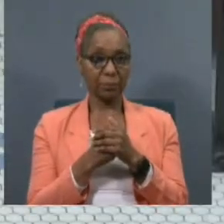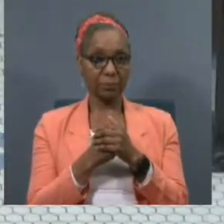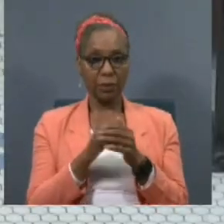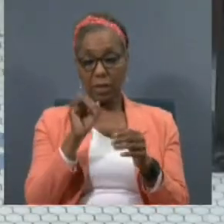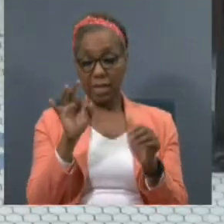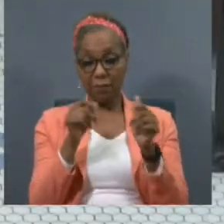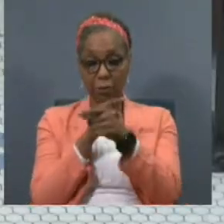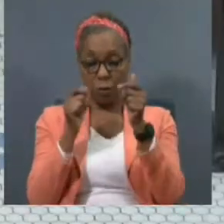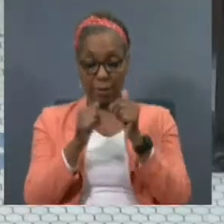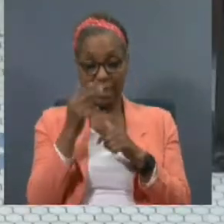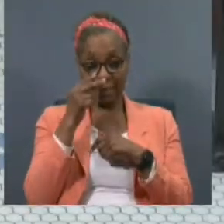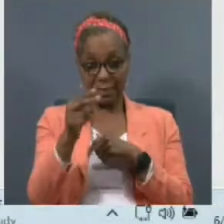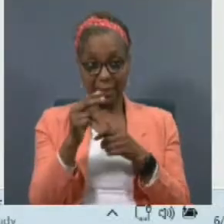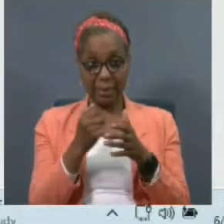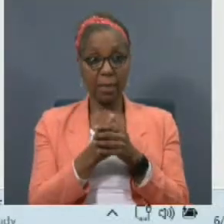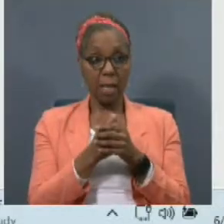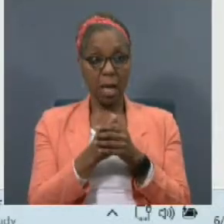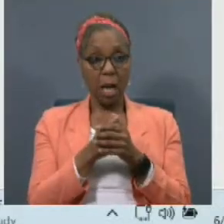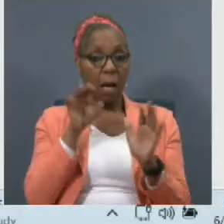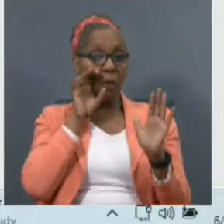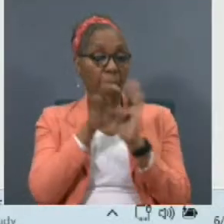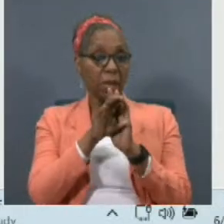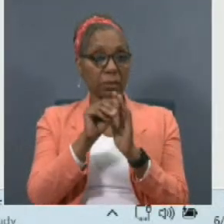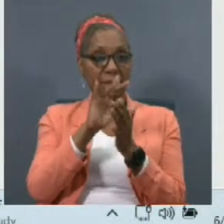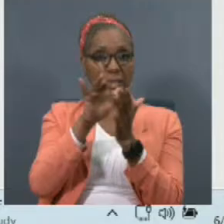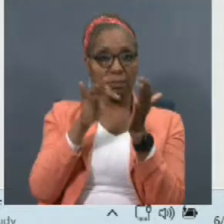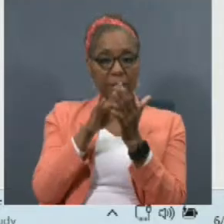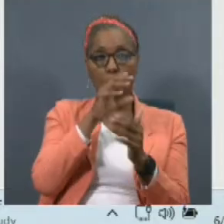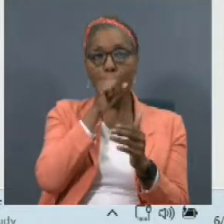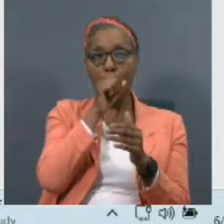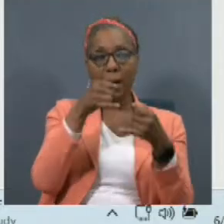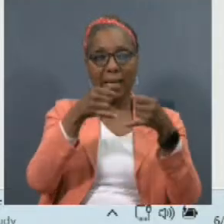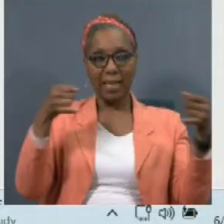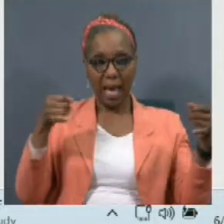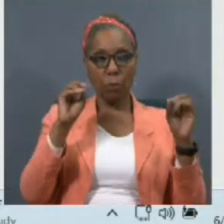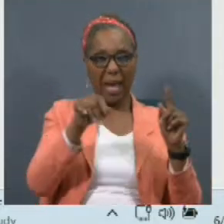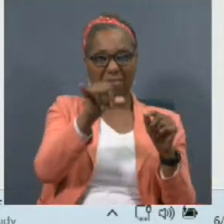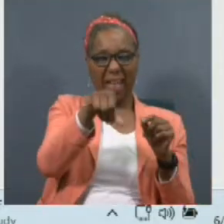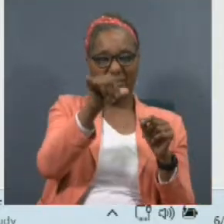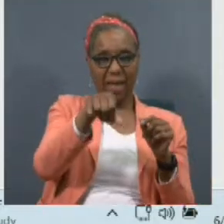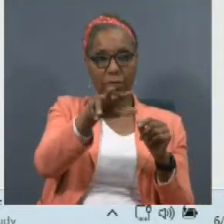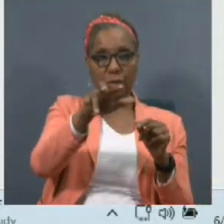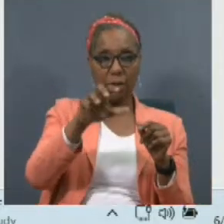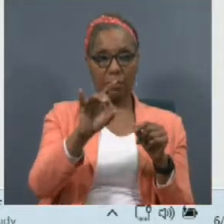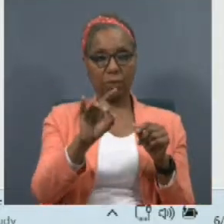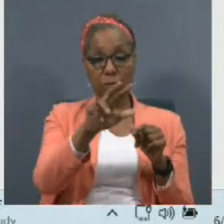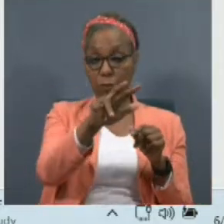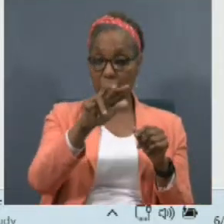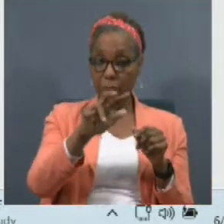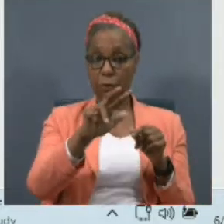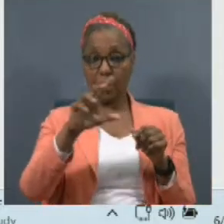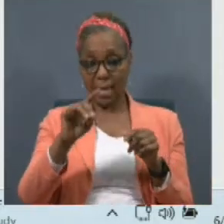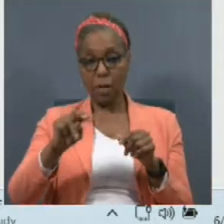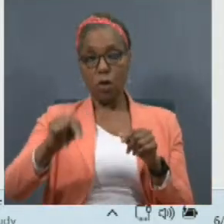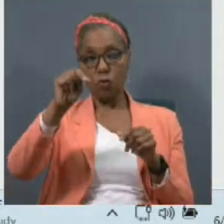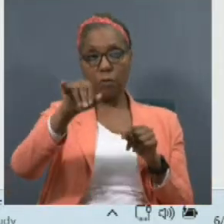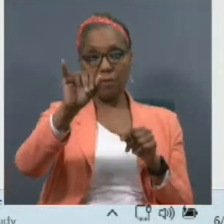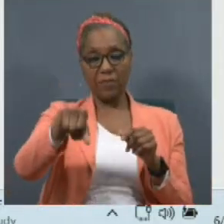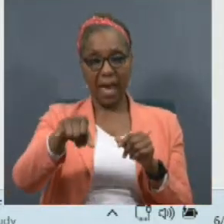If you can see the screen up there, that middle orange line, they acquired that 338. North of